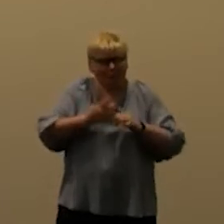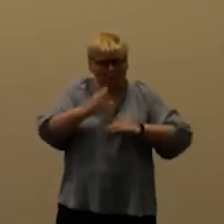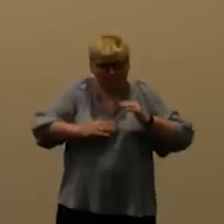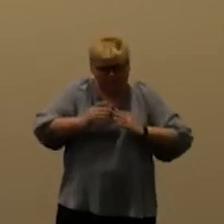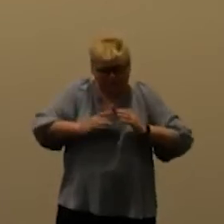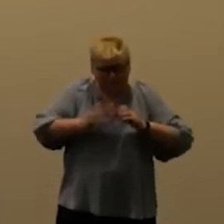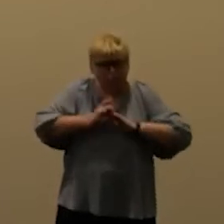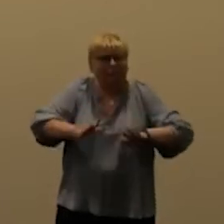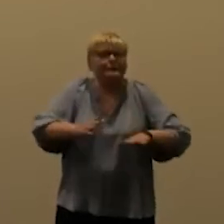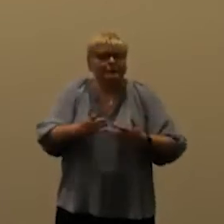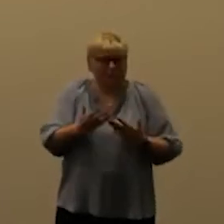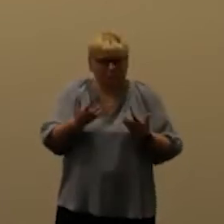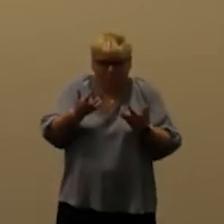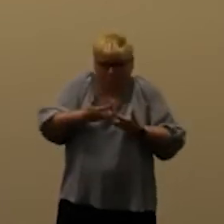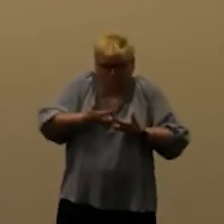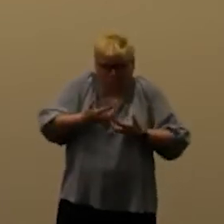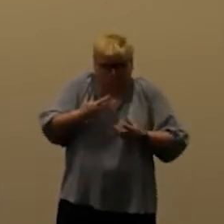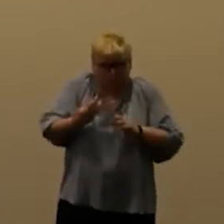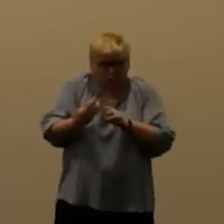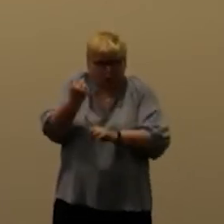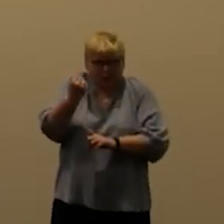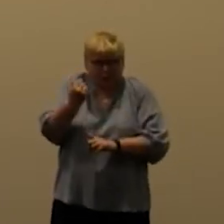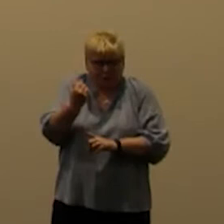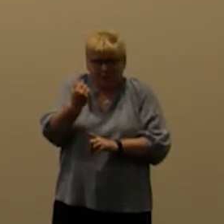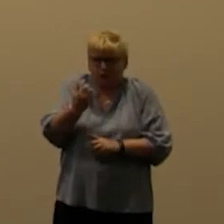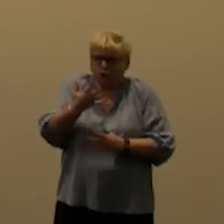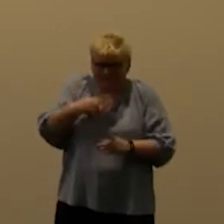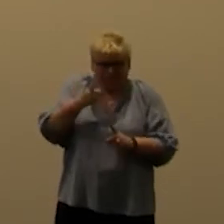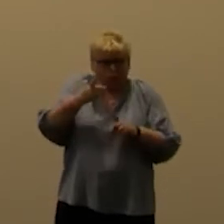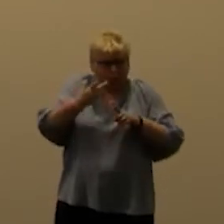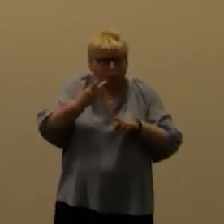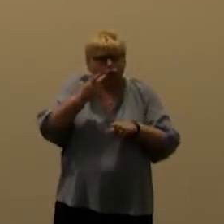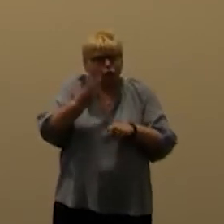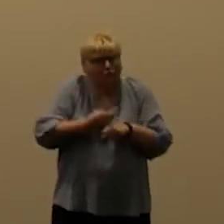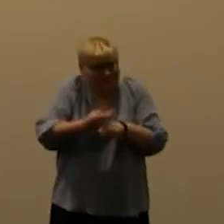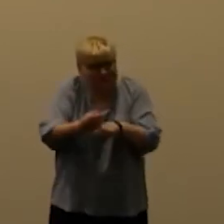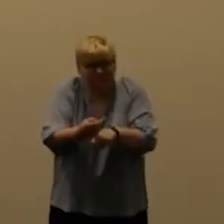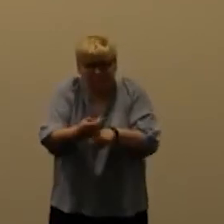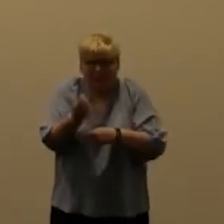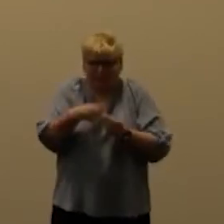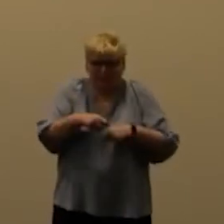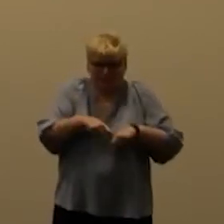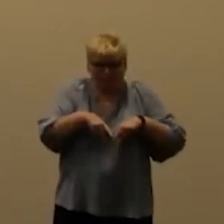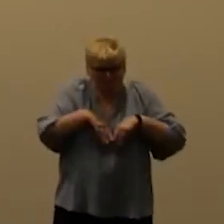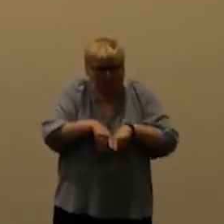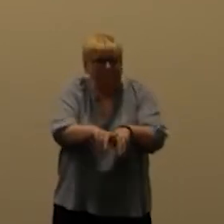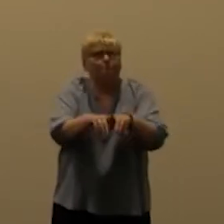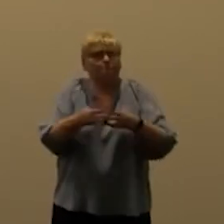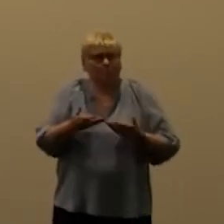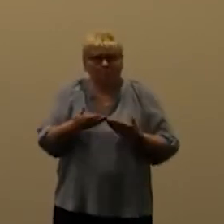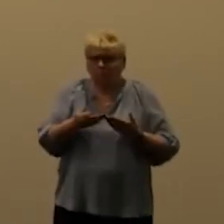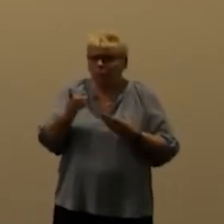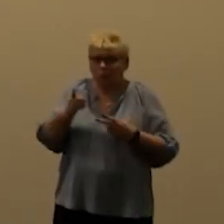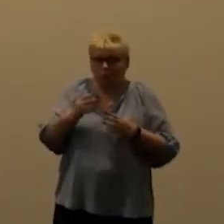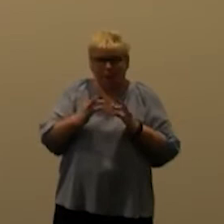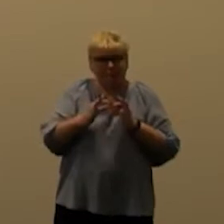release process and how you achieve that. So you want that in a repeatable fashion. Again, that's consistent. And again, if you start looking at DevOps